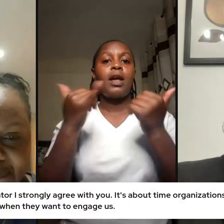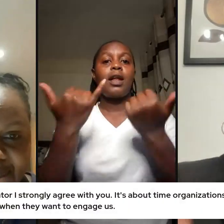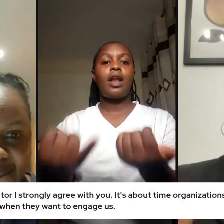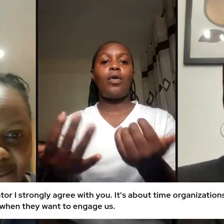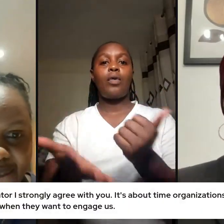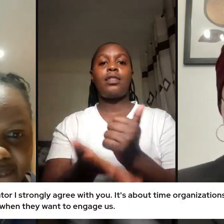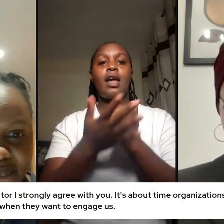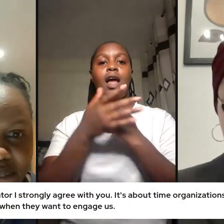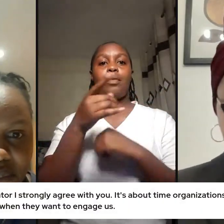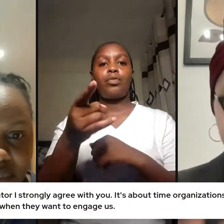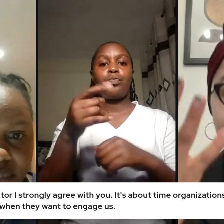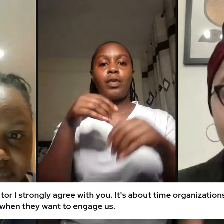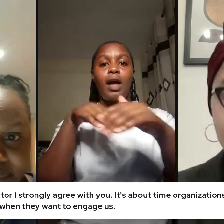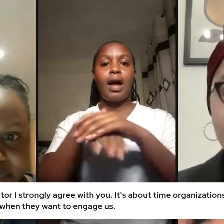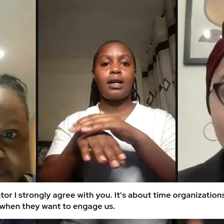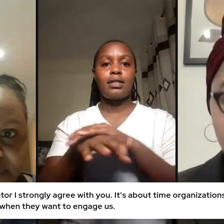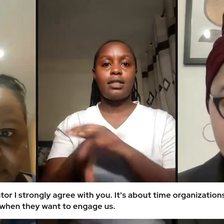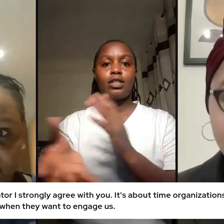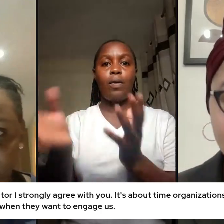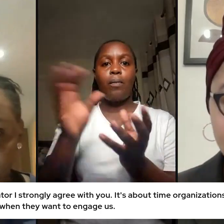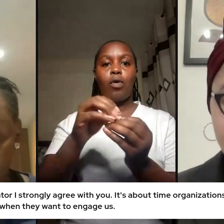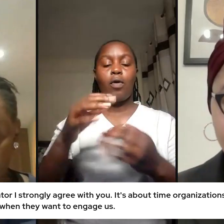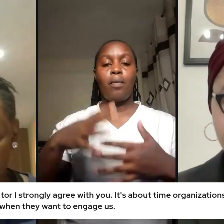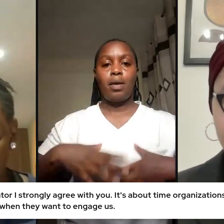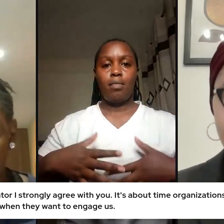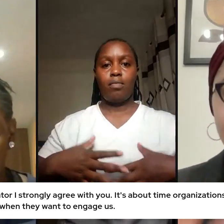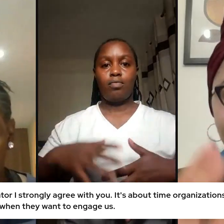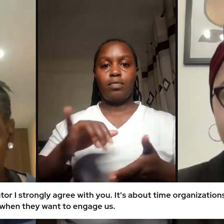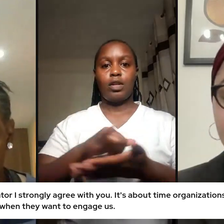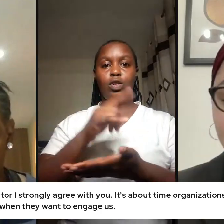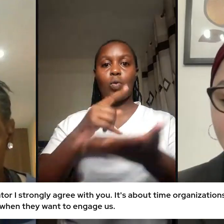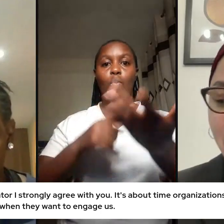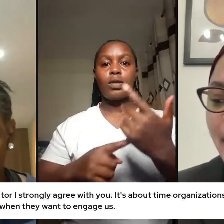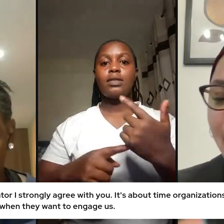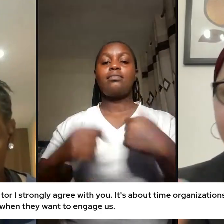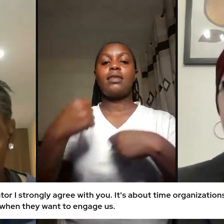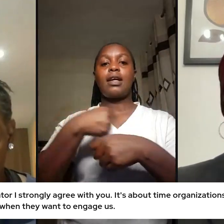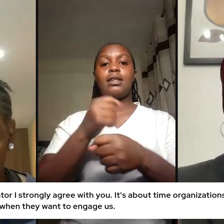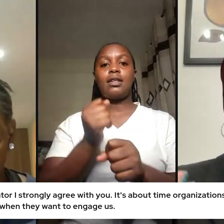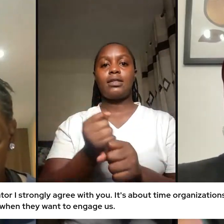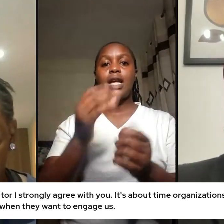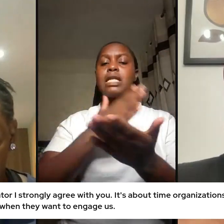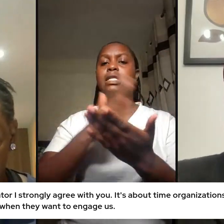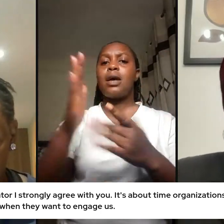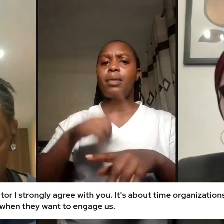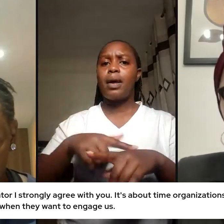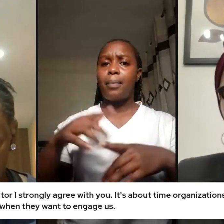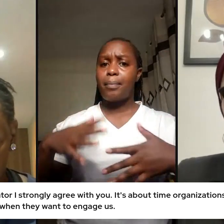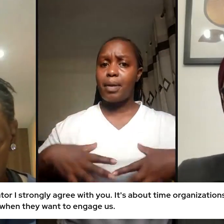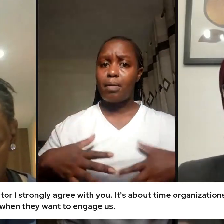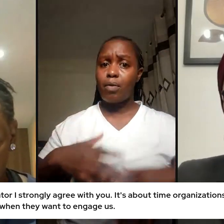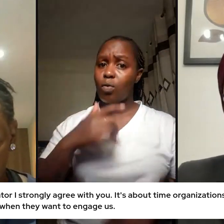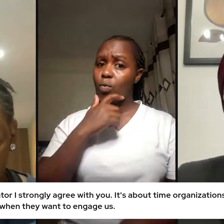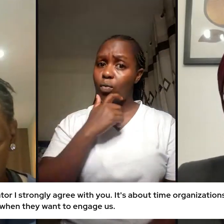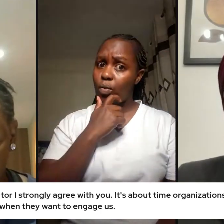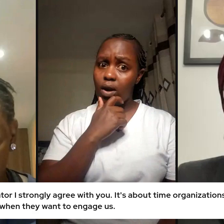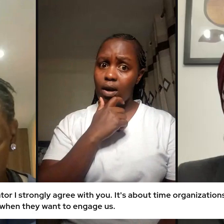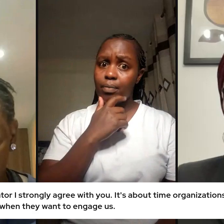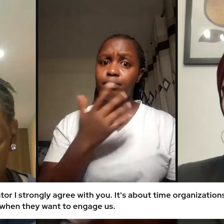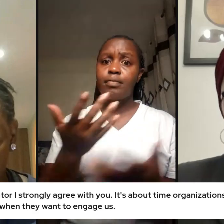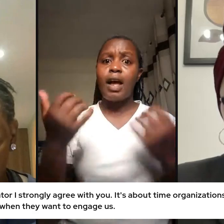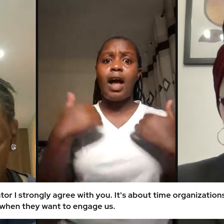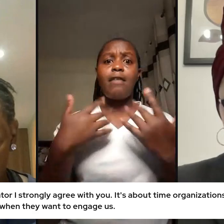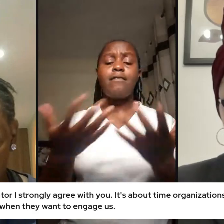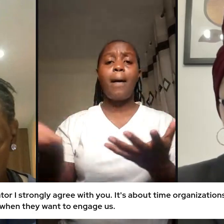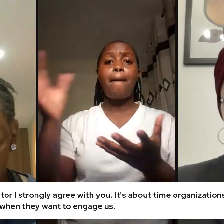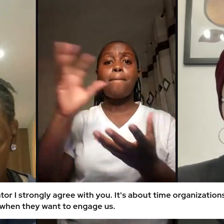get access to more people. That's what the algorithm does. And sometimes people wonder, how do some people get a lot of engagements from